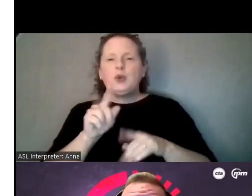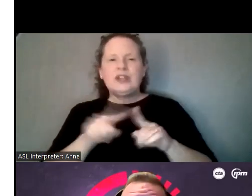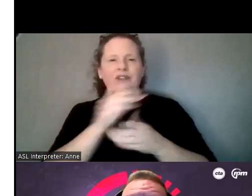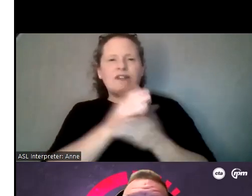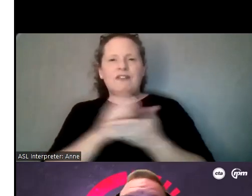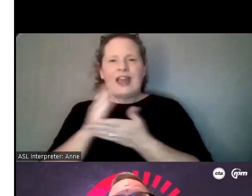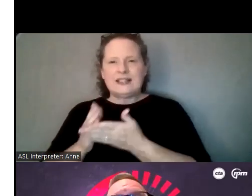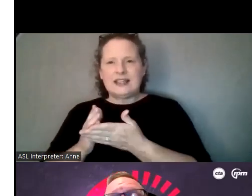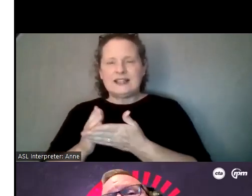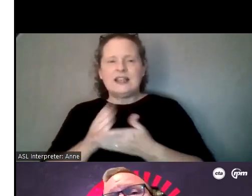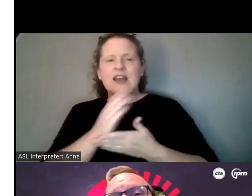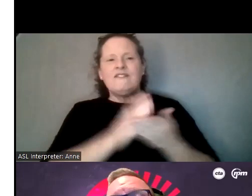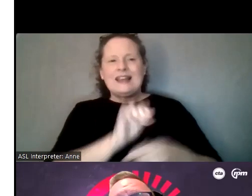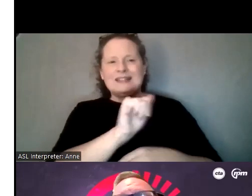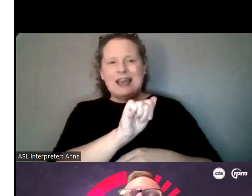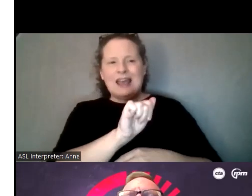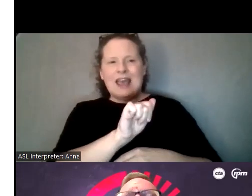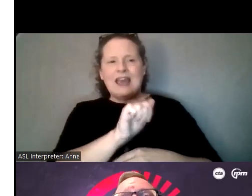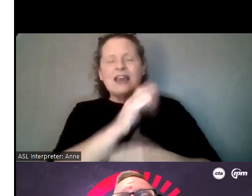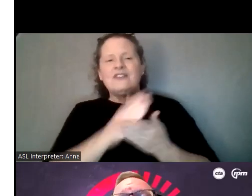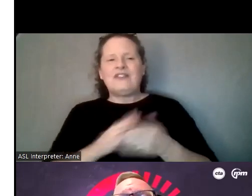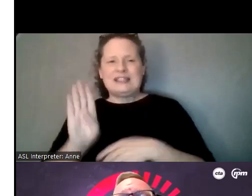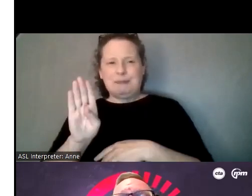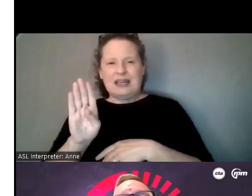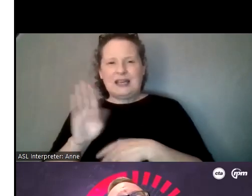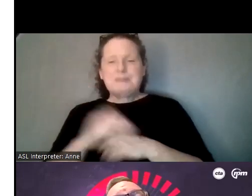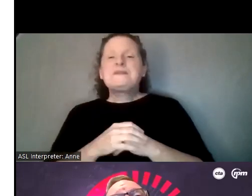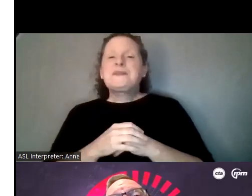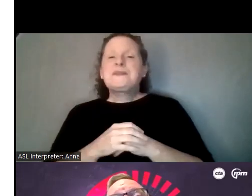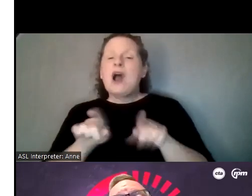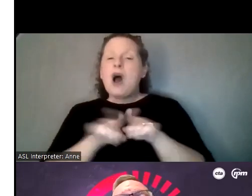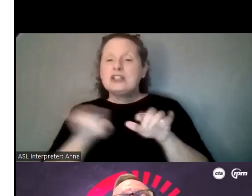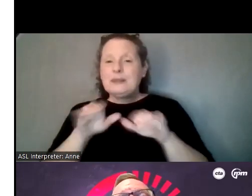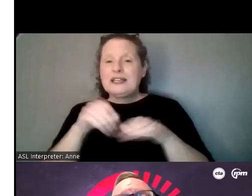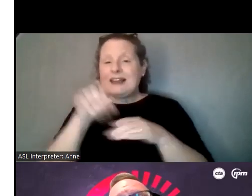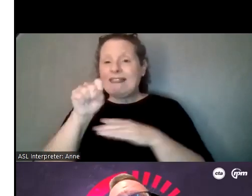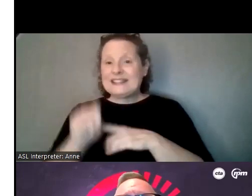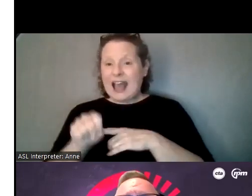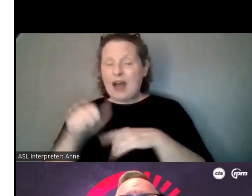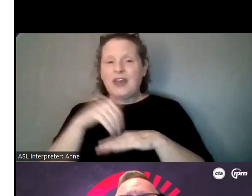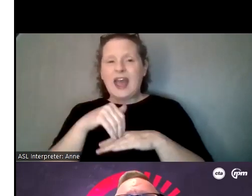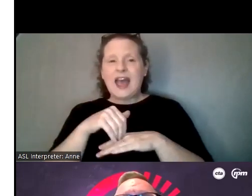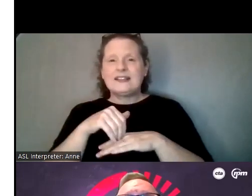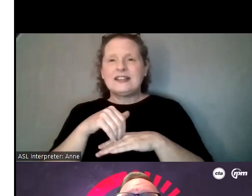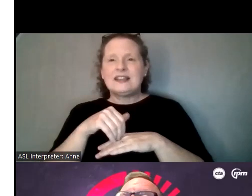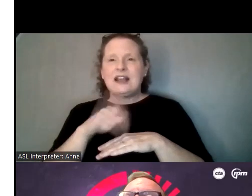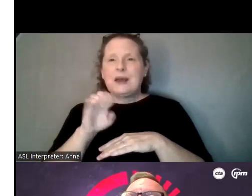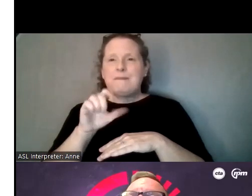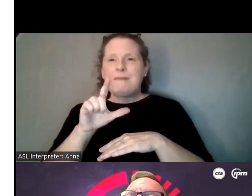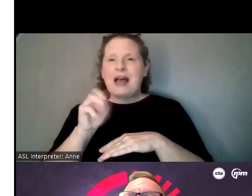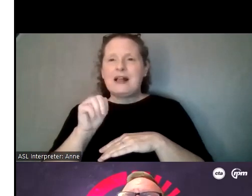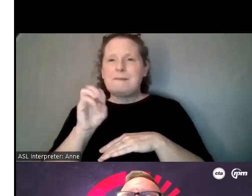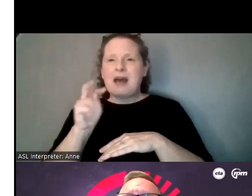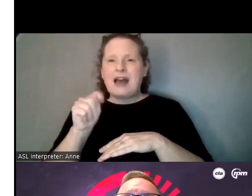Phase A and Phase B. It's also being done in the south at the Belmont station, where